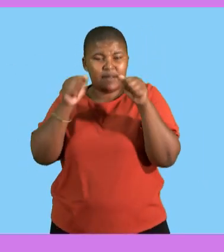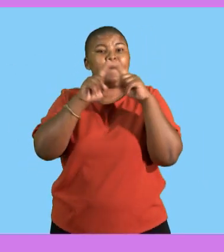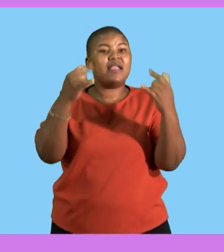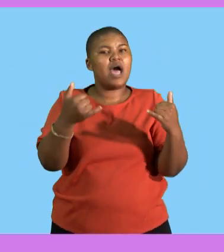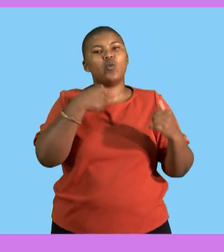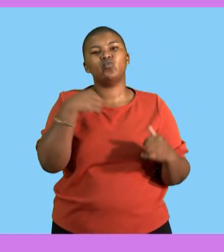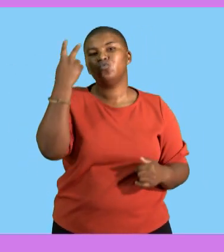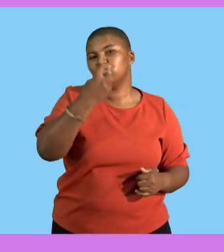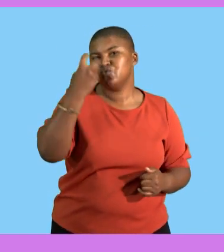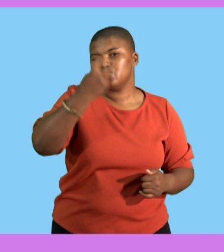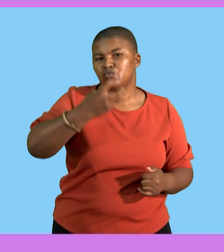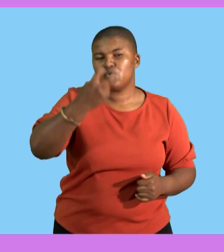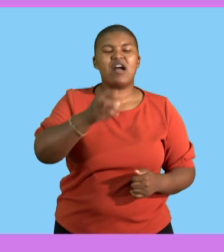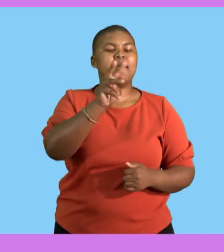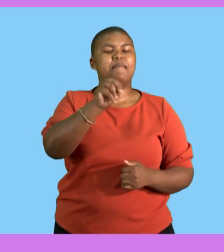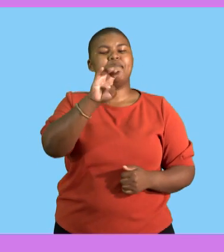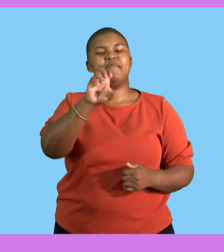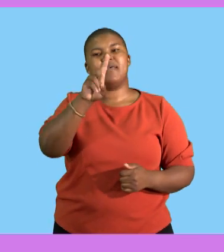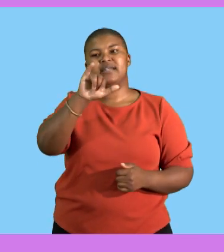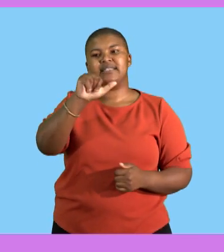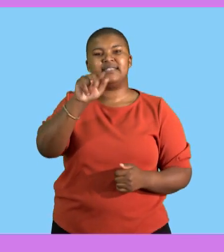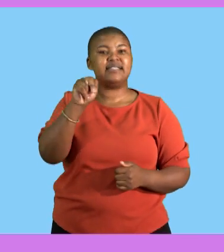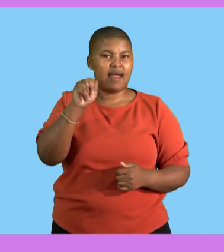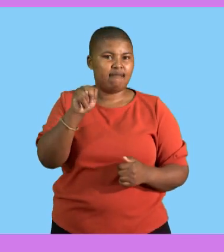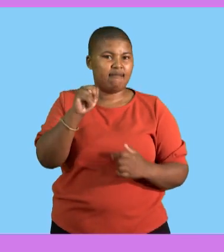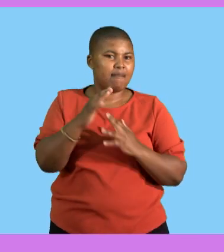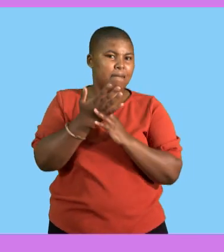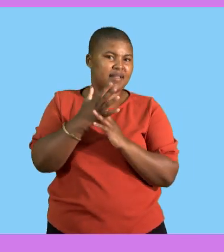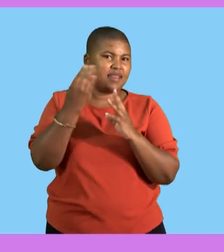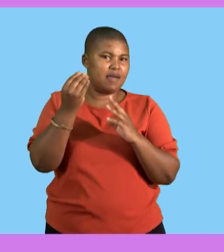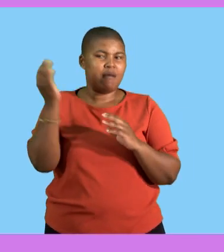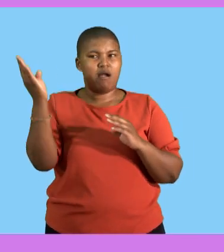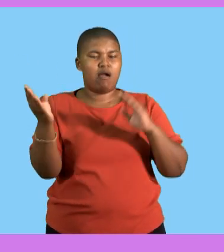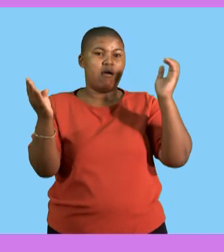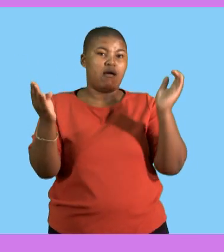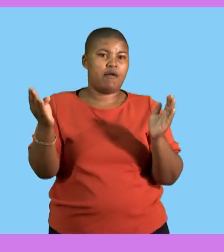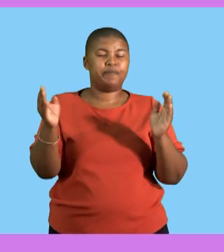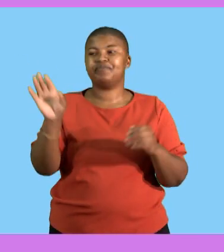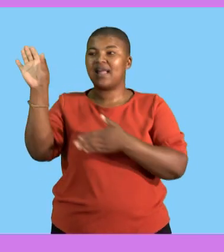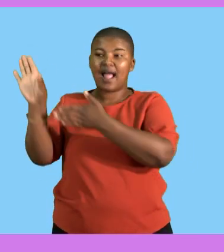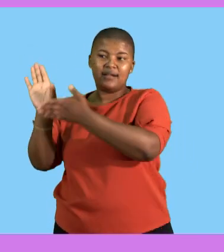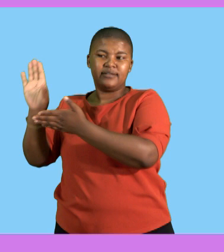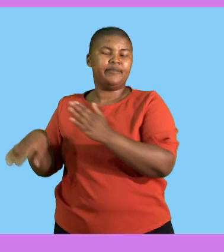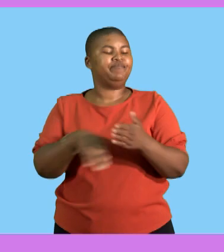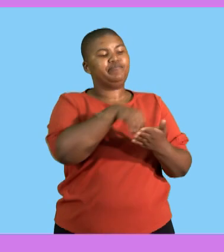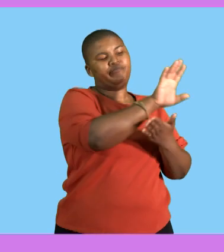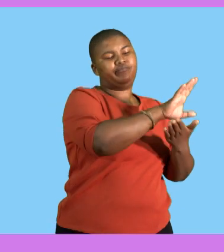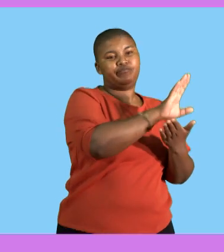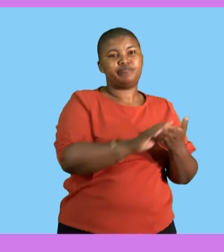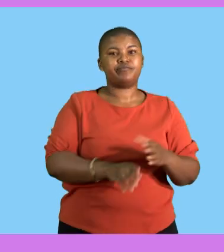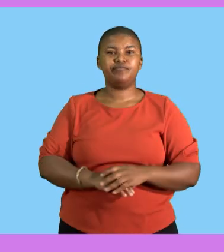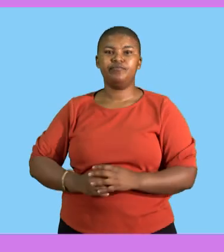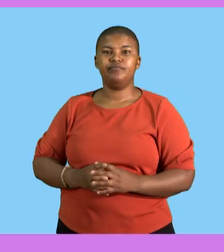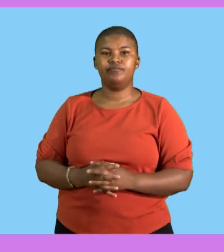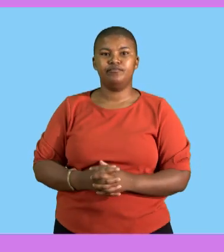equate numbers on the right as well as on the left. So now we have 1, 2, 1, 2 this